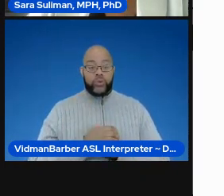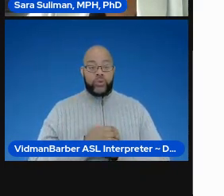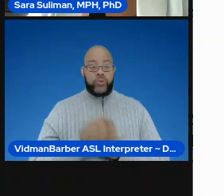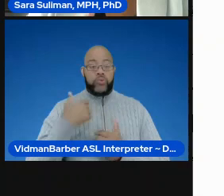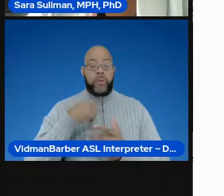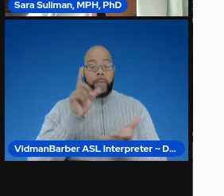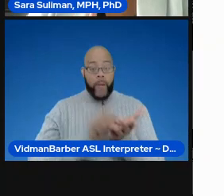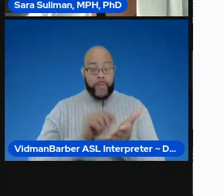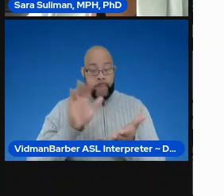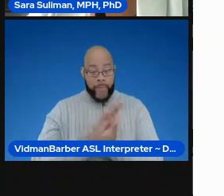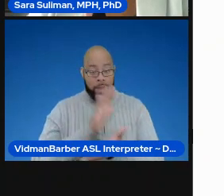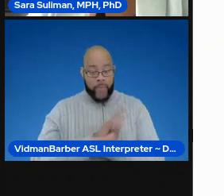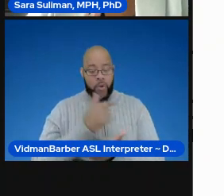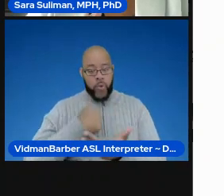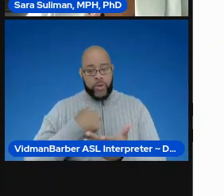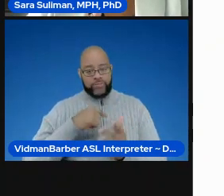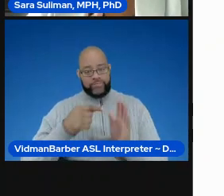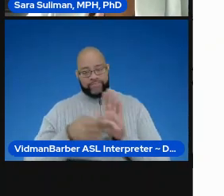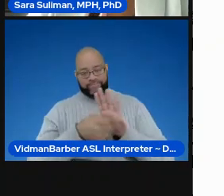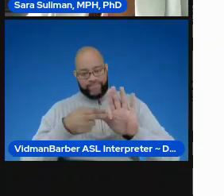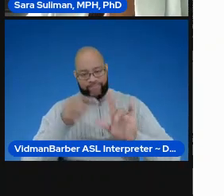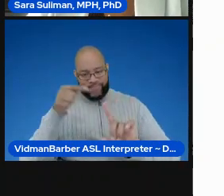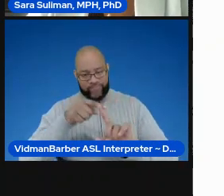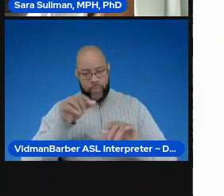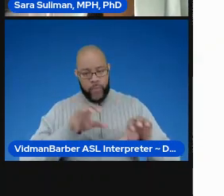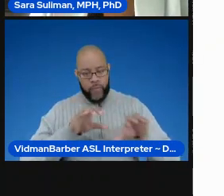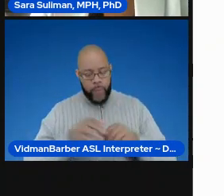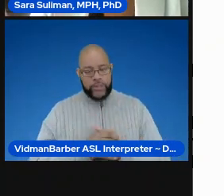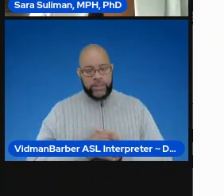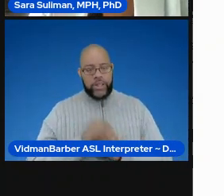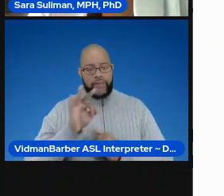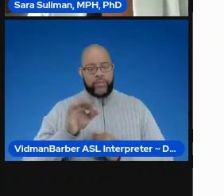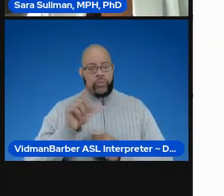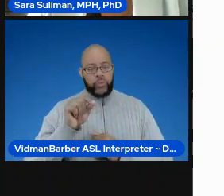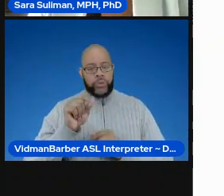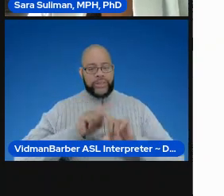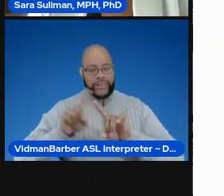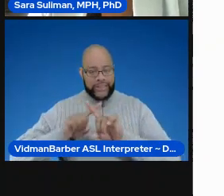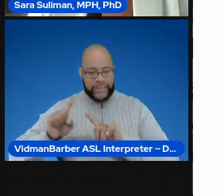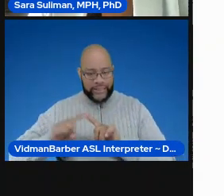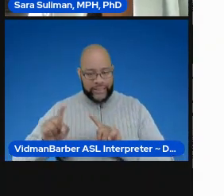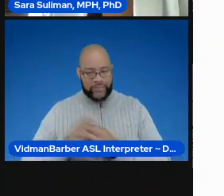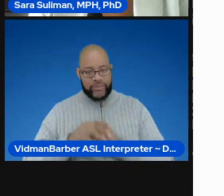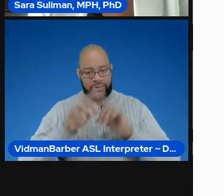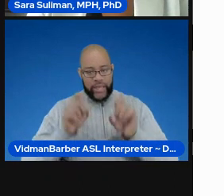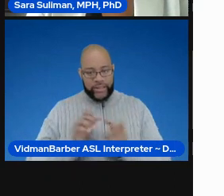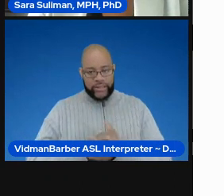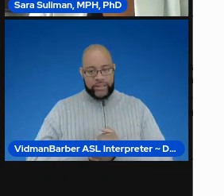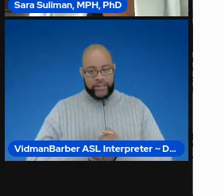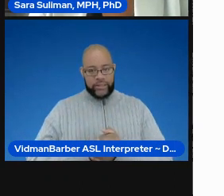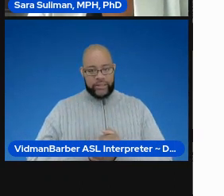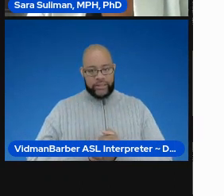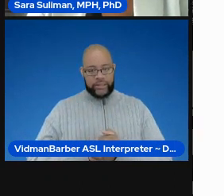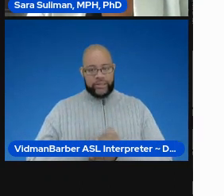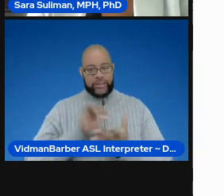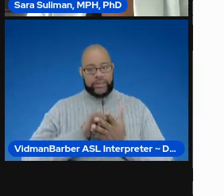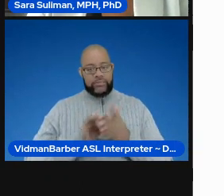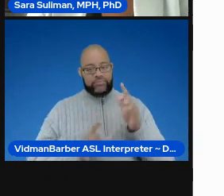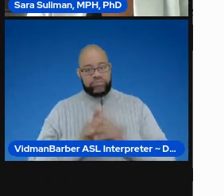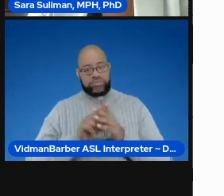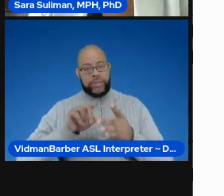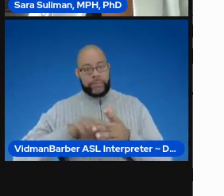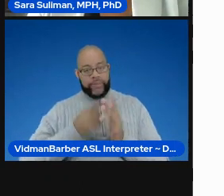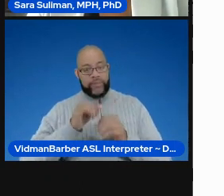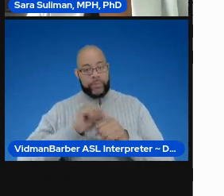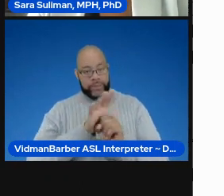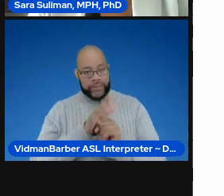published this paper where we benchmarked the performance of 20 different serological tests that were coming up at the beginning of the